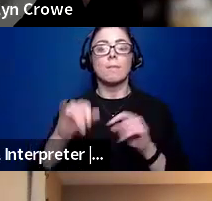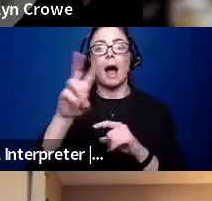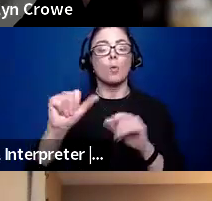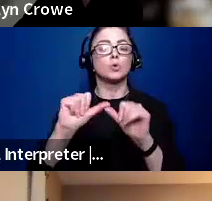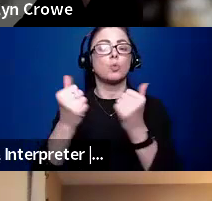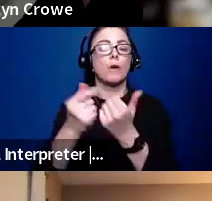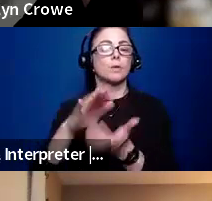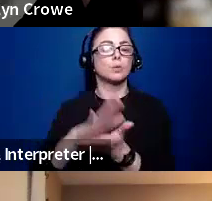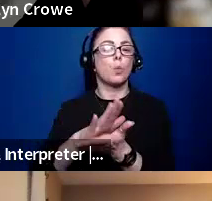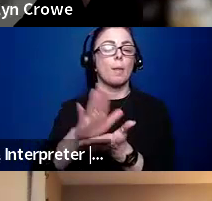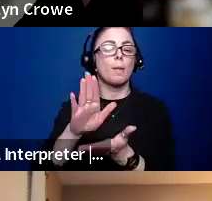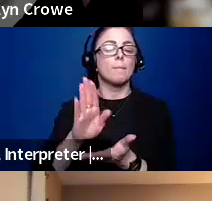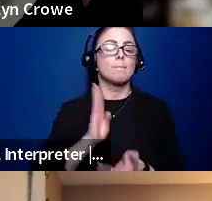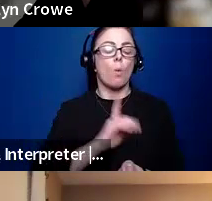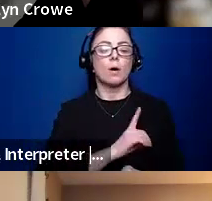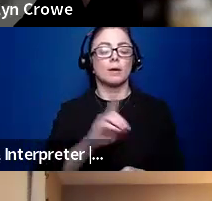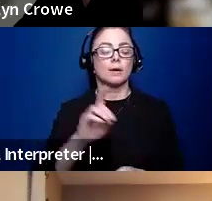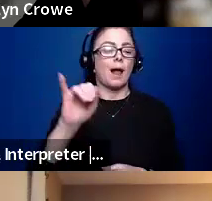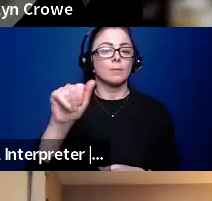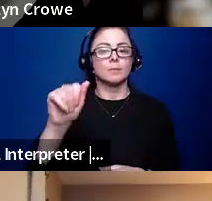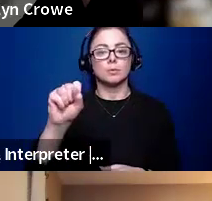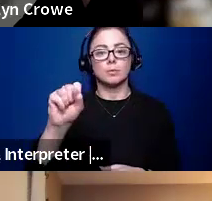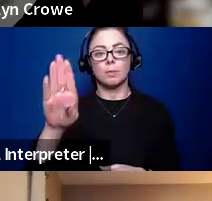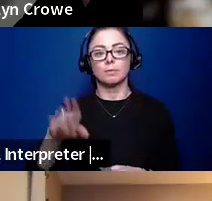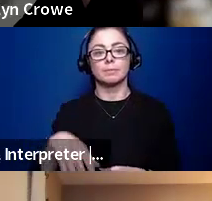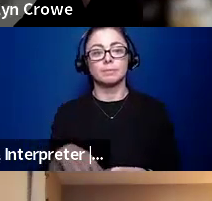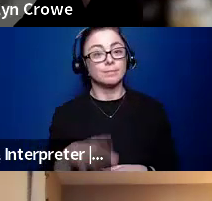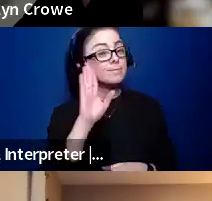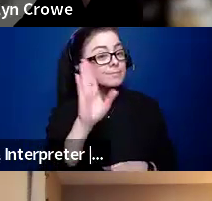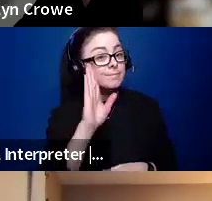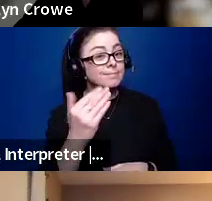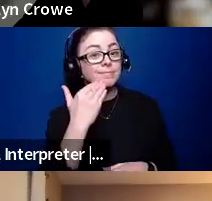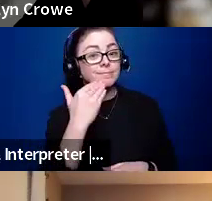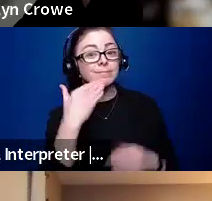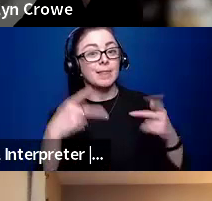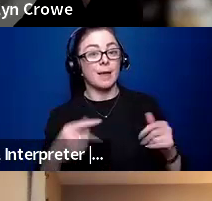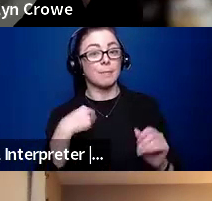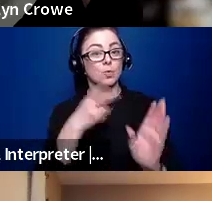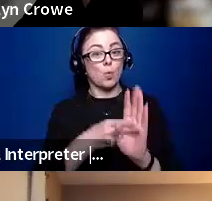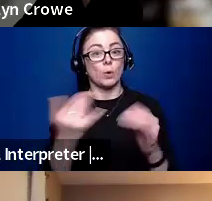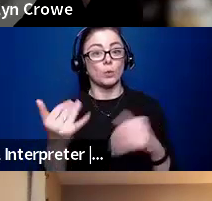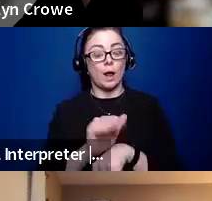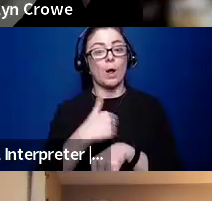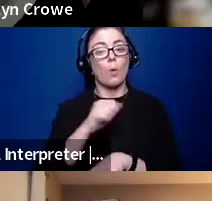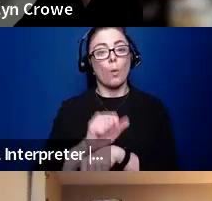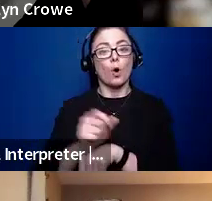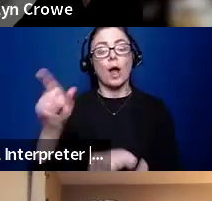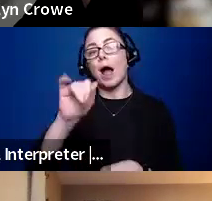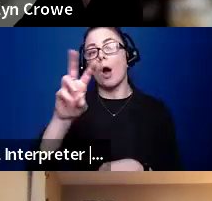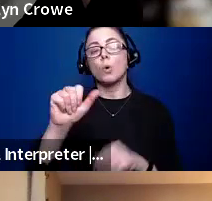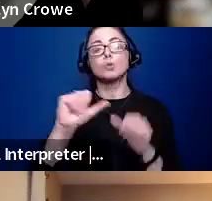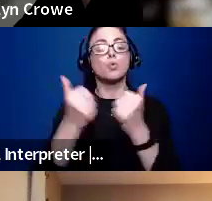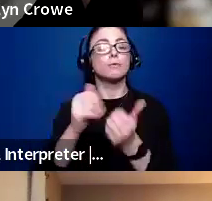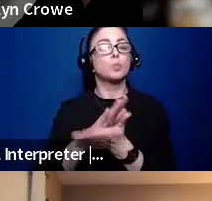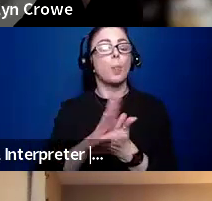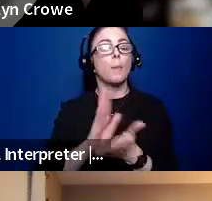Boards. Michelle. Hi, excuse me. Thanks for letting me join tonight. Yeah, so I work at the Iowa Association of School Boards.